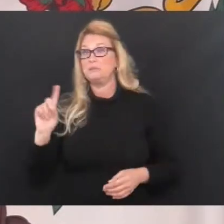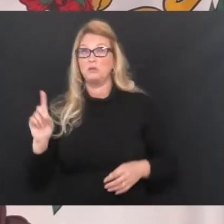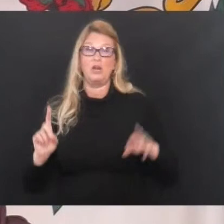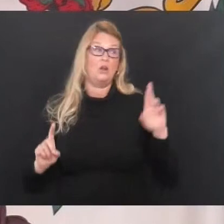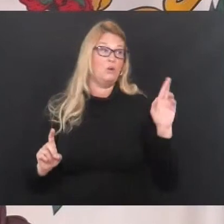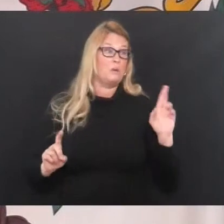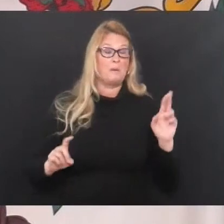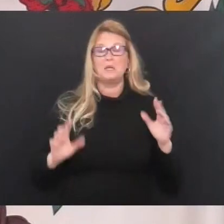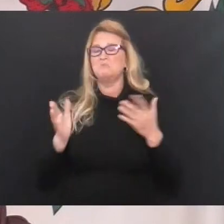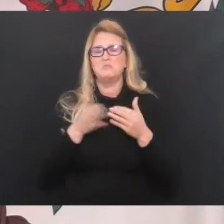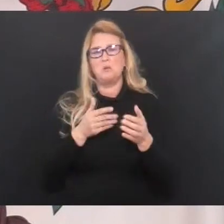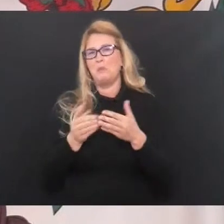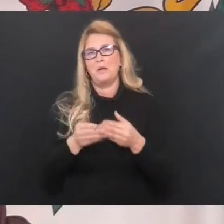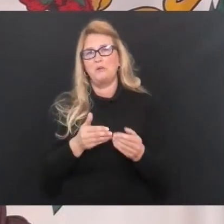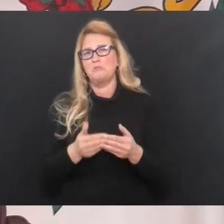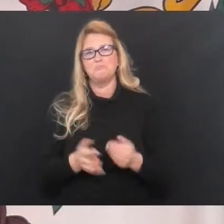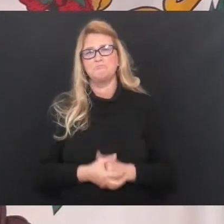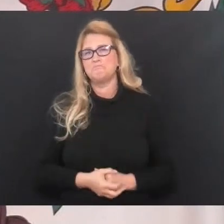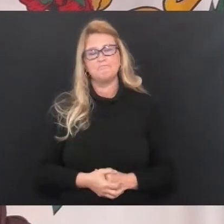it may be.